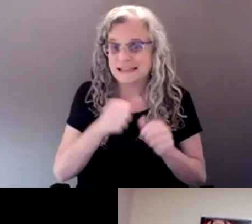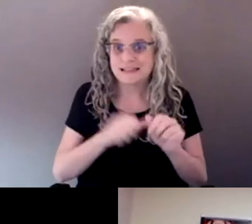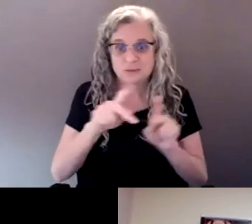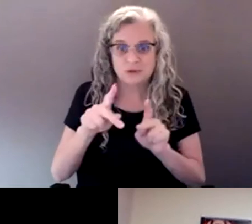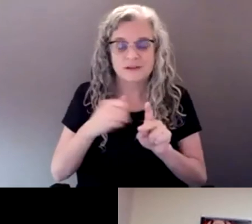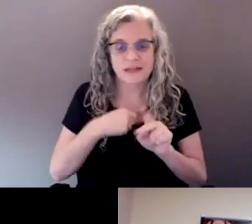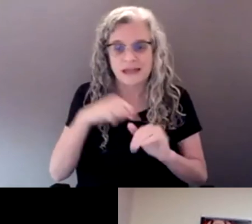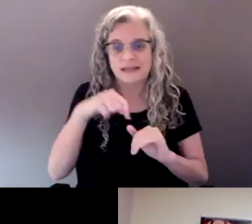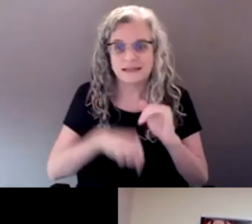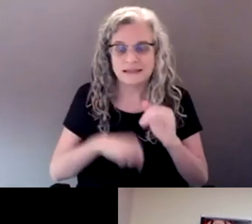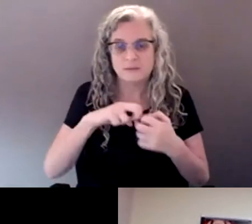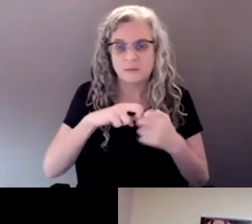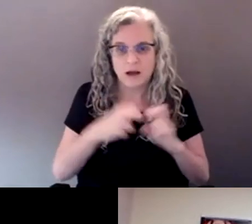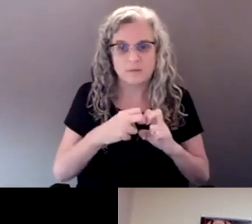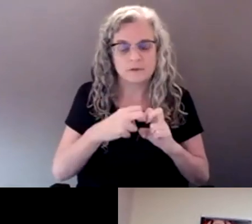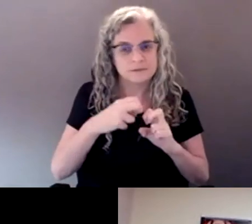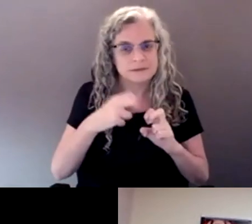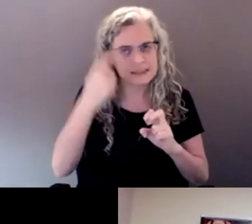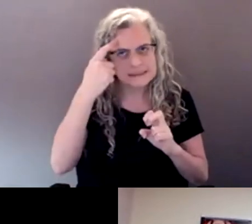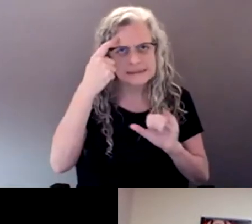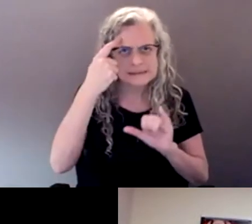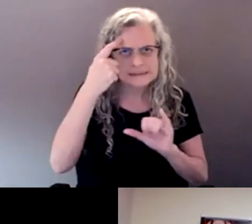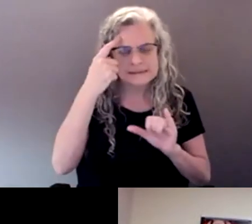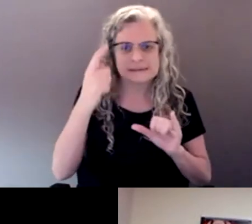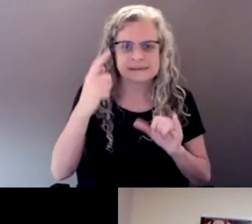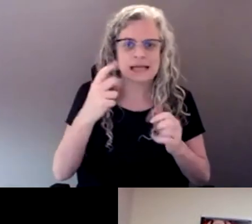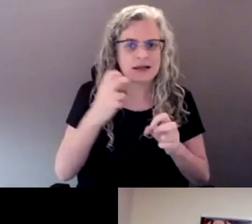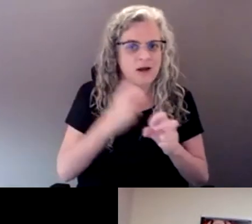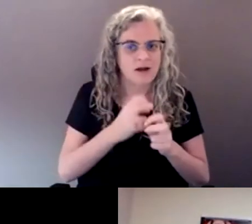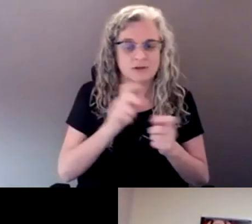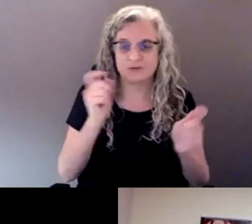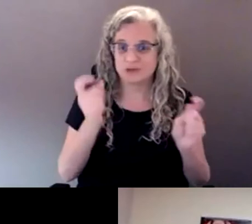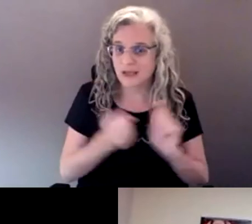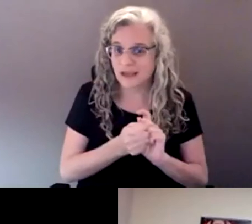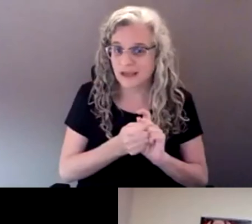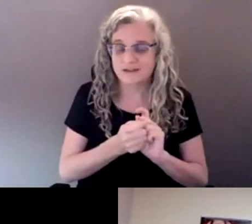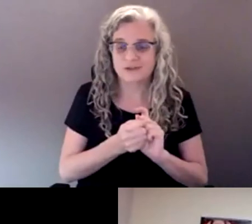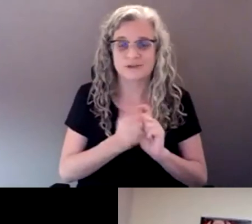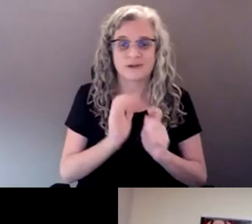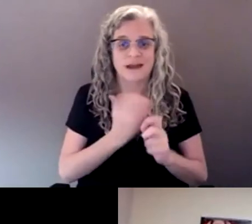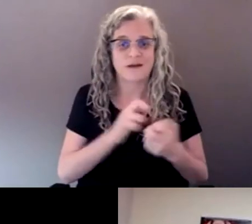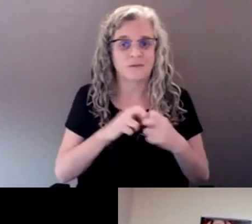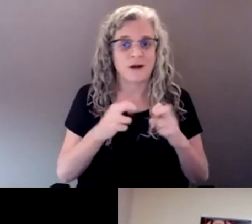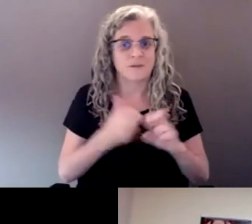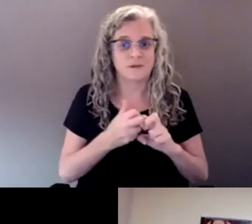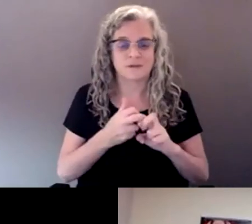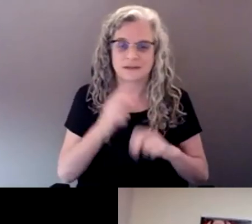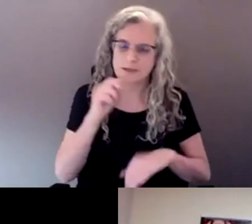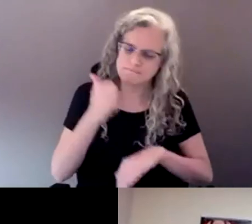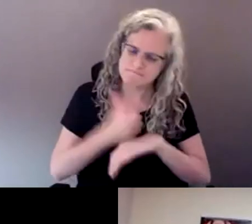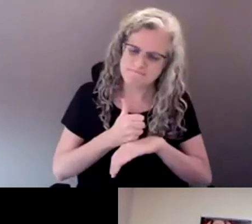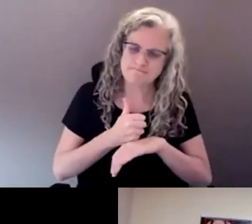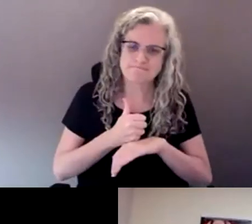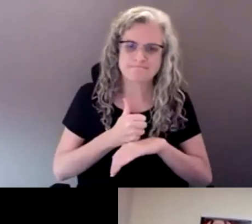deep problems. And yet we are also, and they're hard to change, were very hard to change once we're formed. And yet we